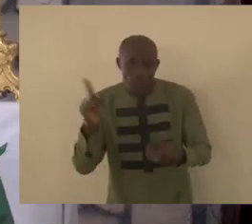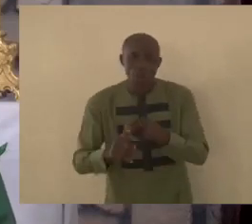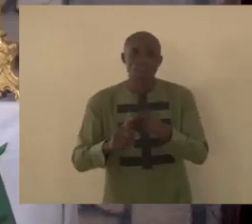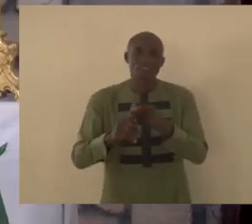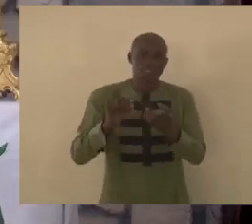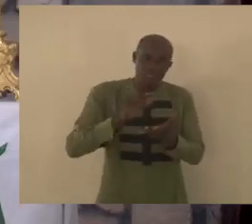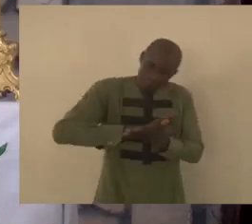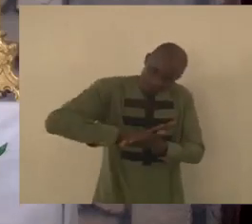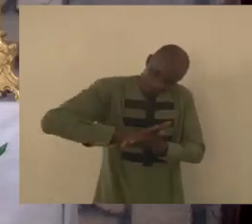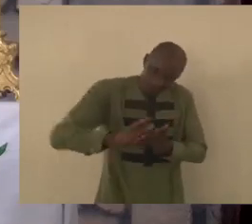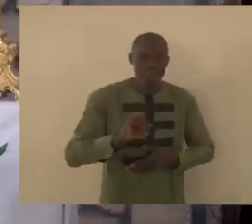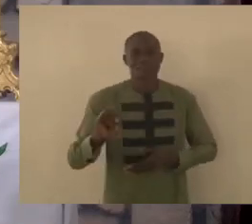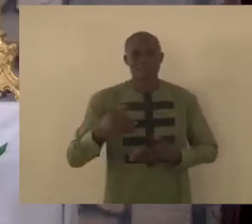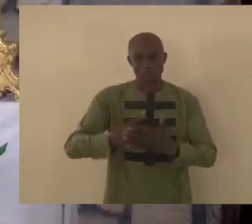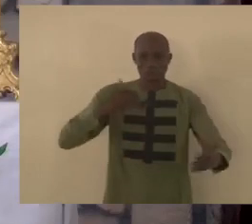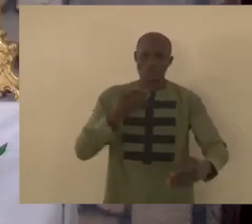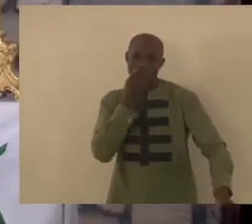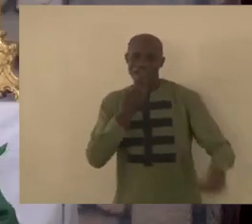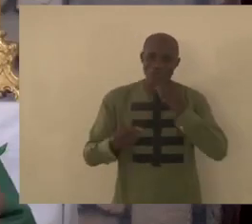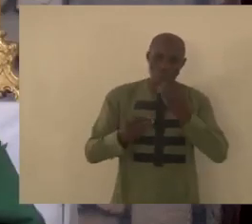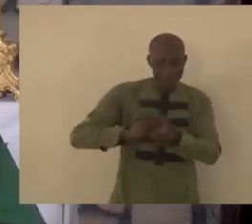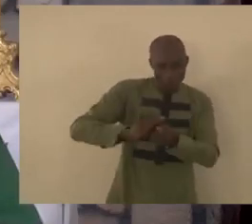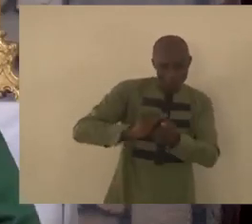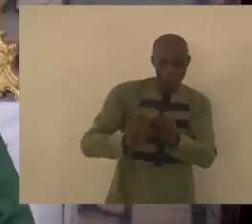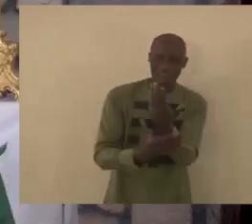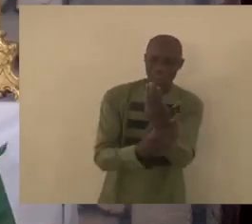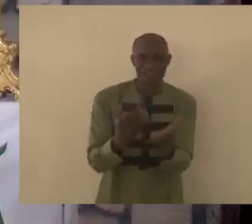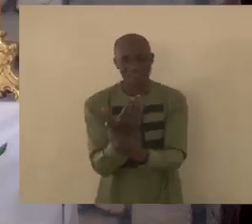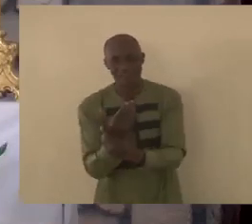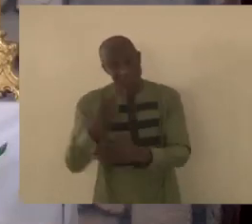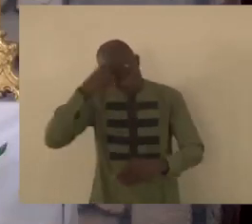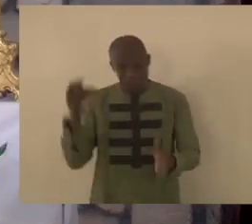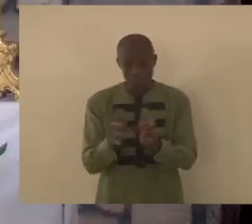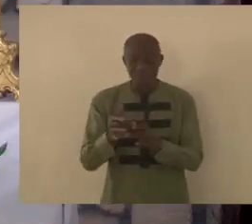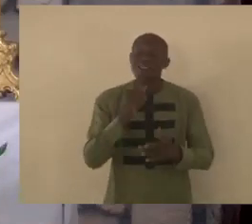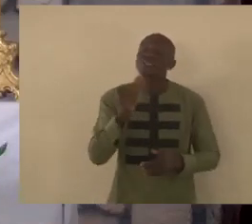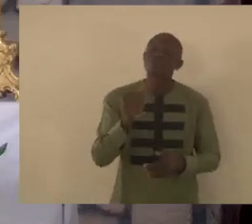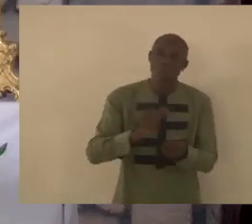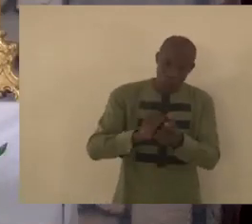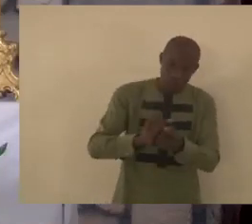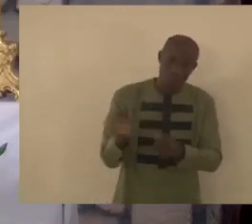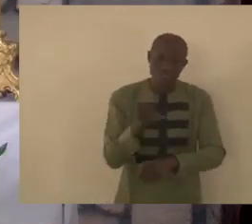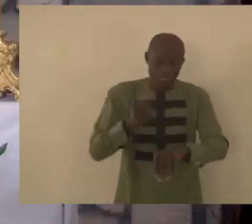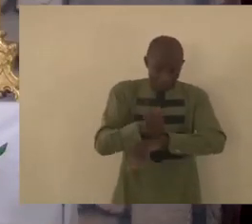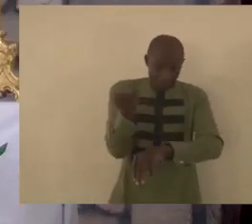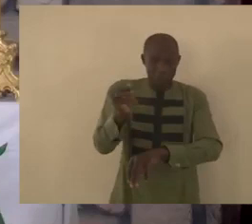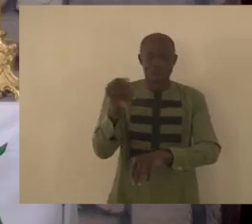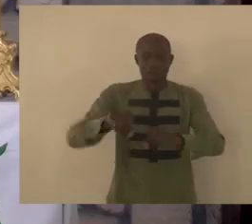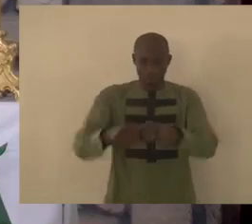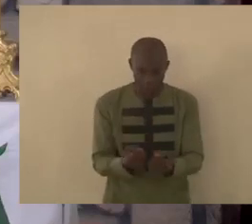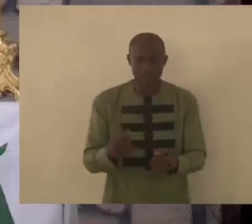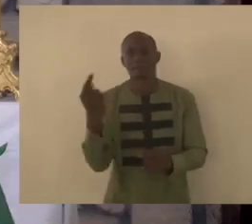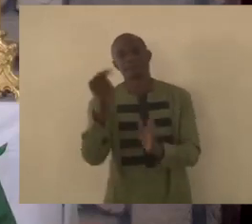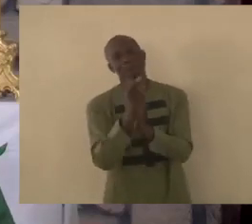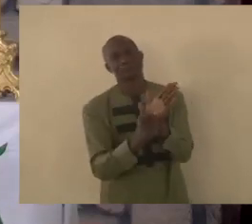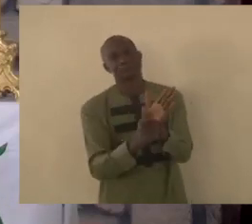ritual cleansing, you know, when before they eat, they wash their hands. And because Jesus did not wash his hands before eating, they accused him of